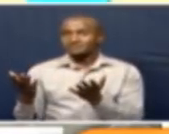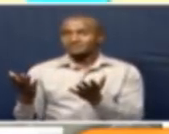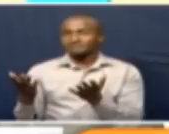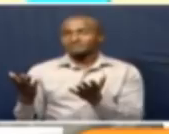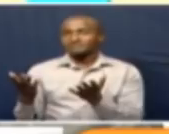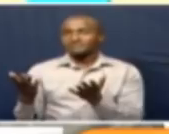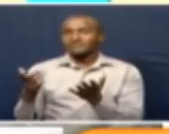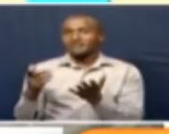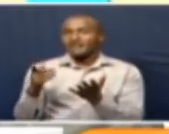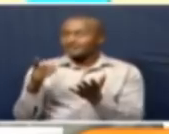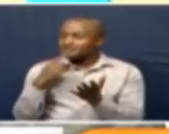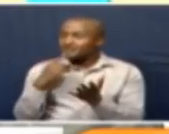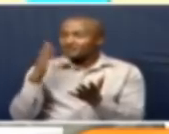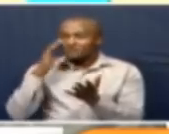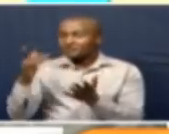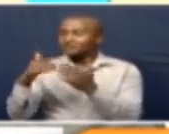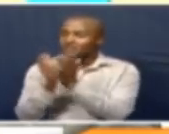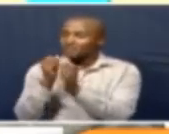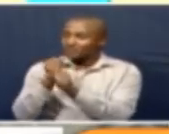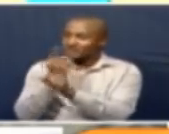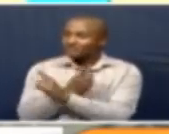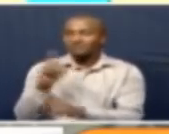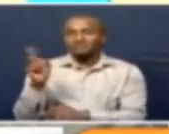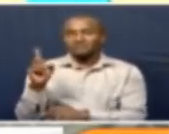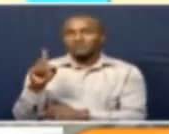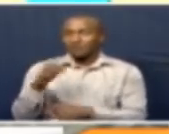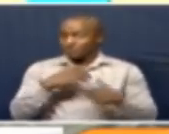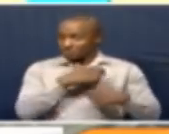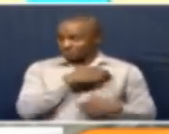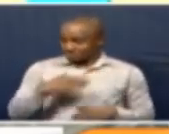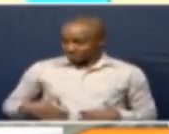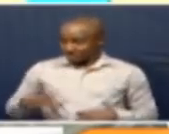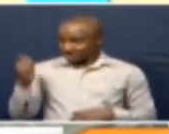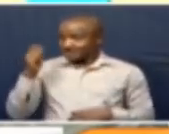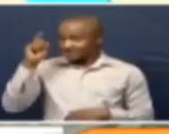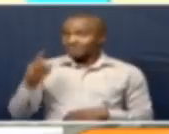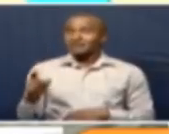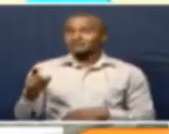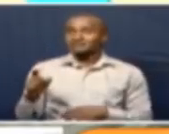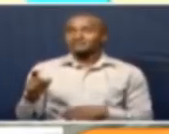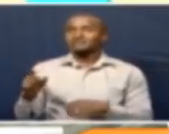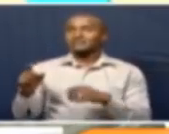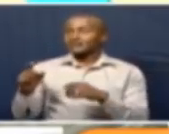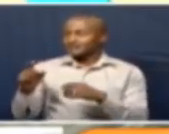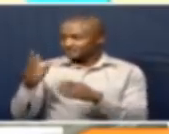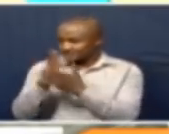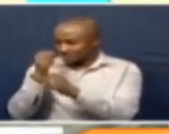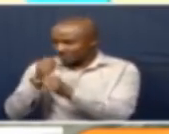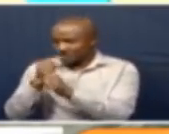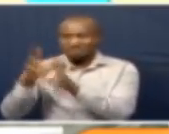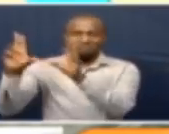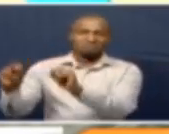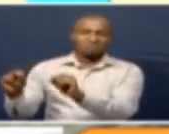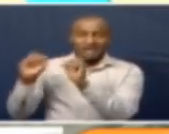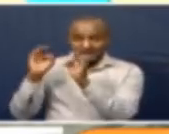mouth, that's how the industry works, then you have to begin to change it. I think models, Kenyan models, must reach a level where you must begin to reject some work. Yeah. If somebody